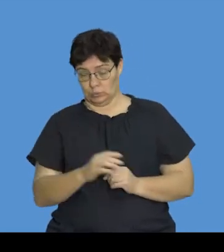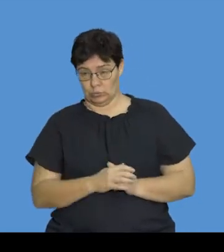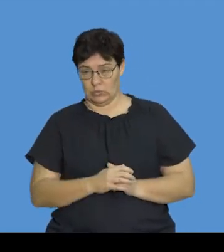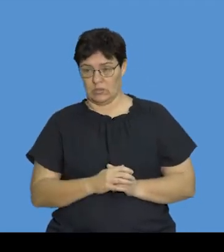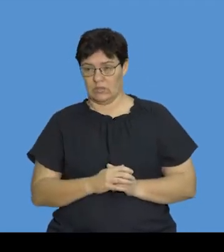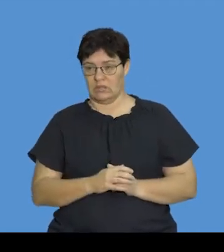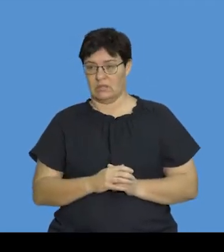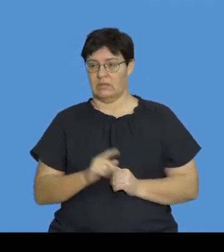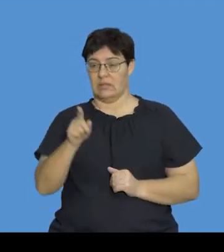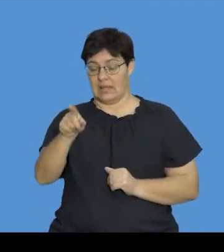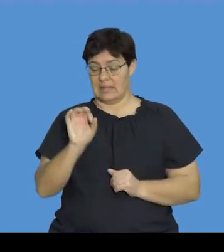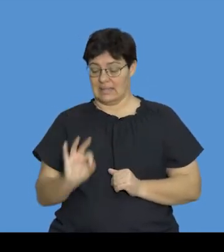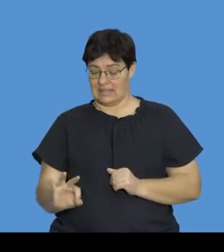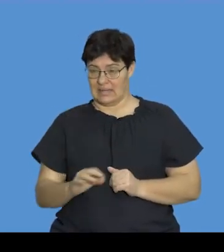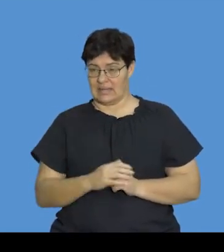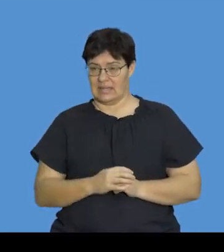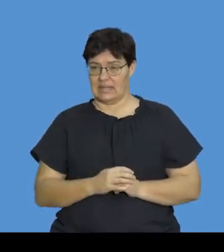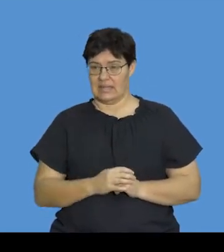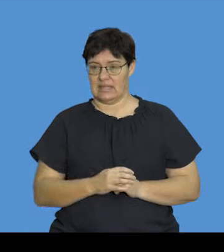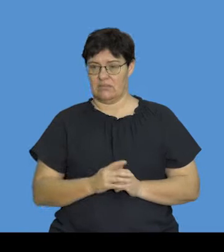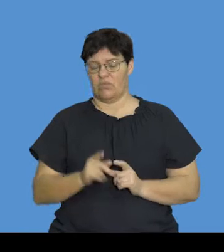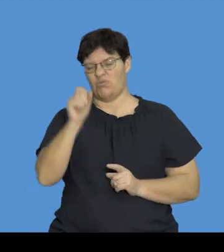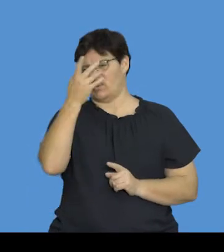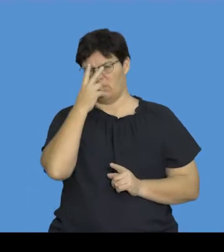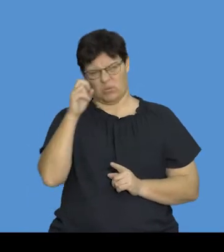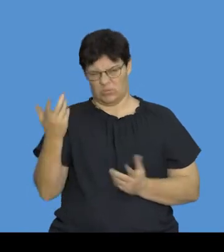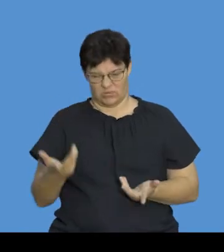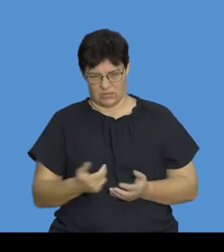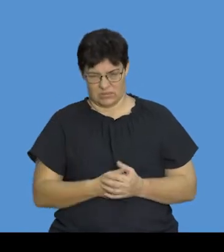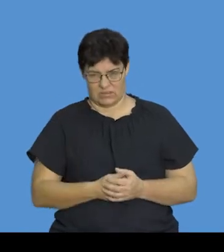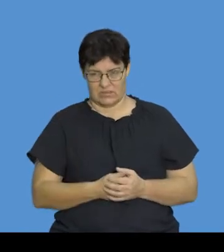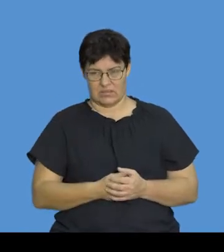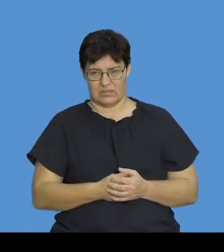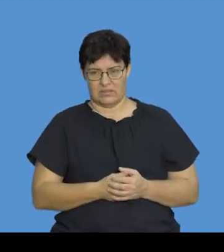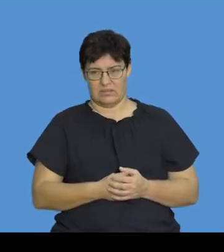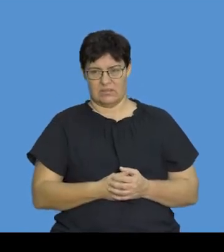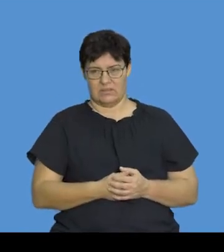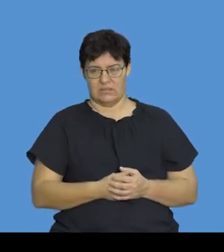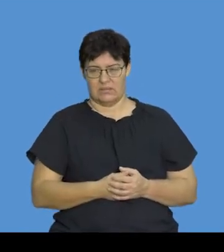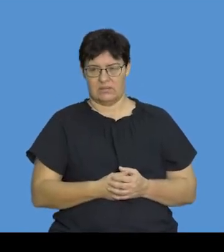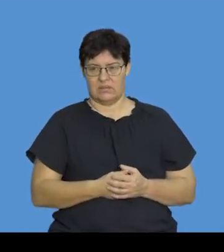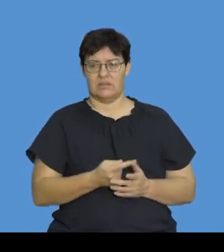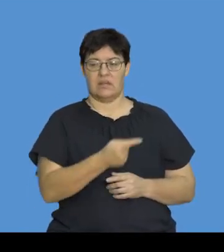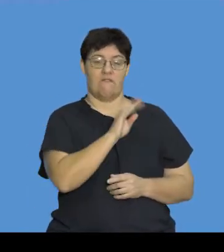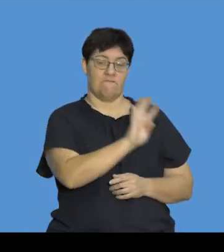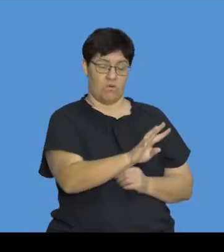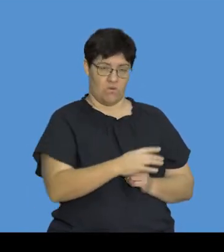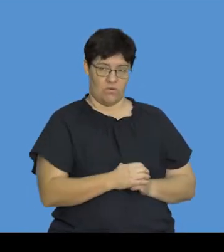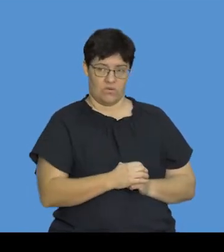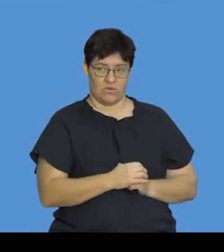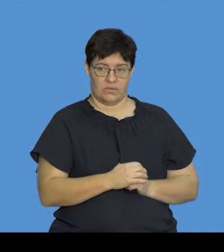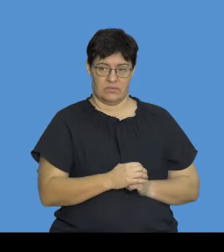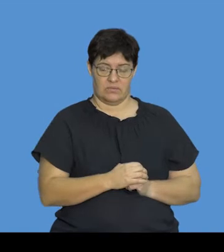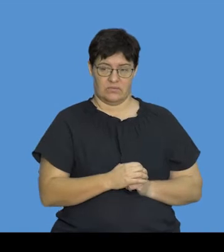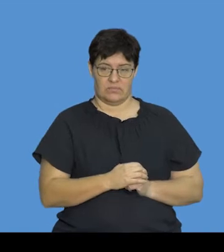2. I will label this one here 3. I can't really write on it because then you won't see what I'm gonna write. And then here I will